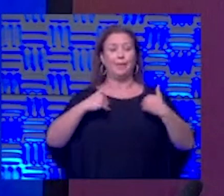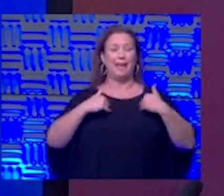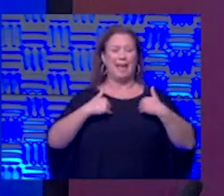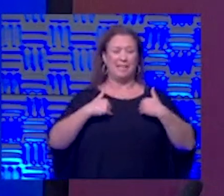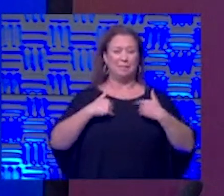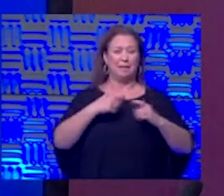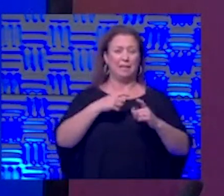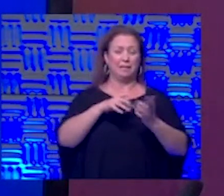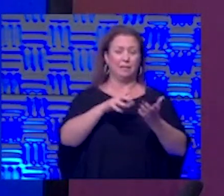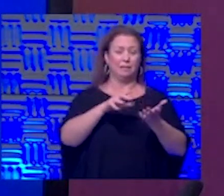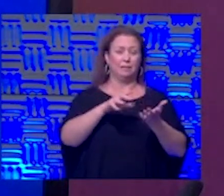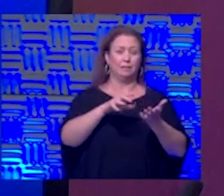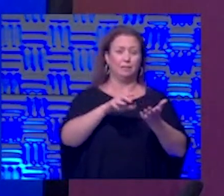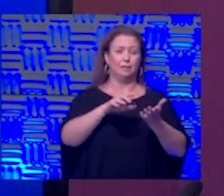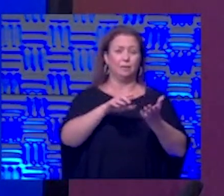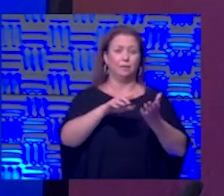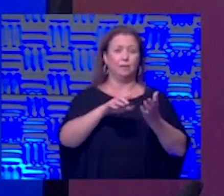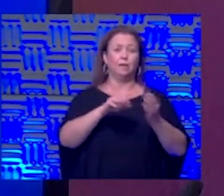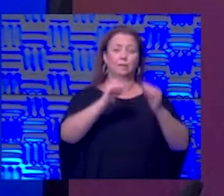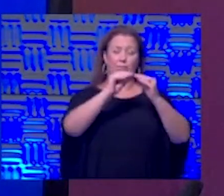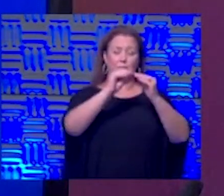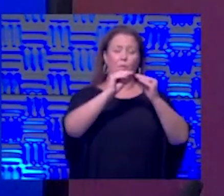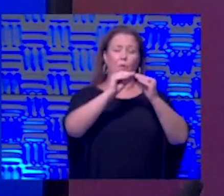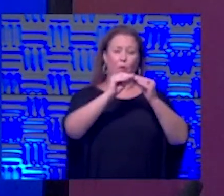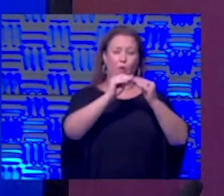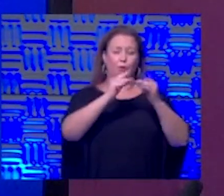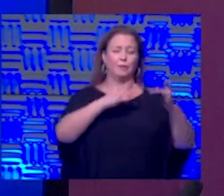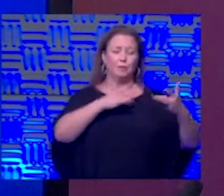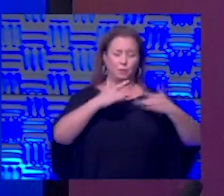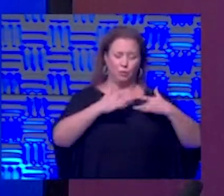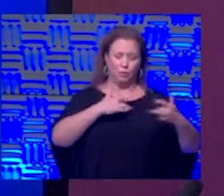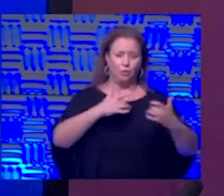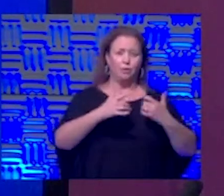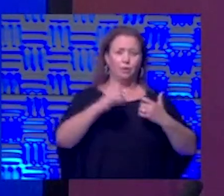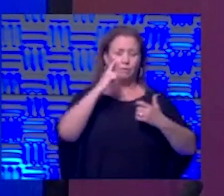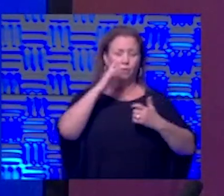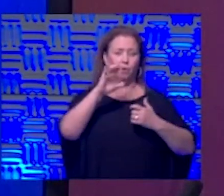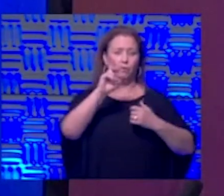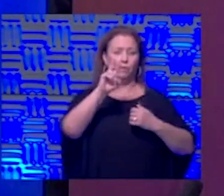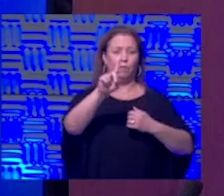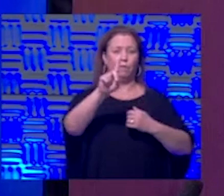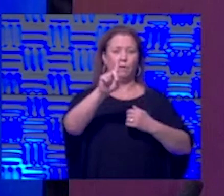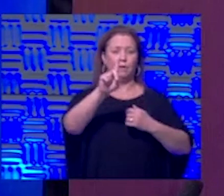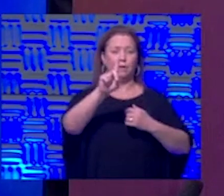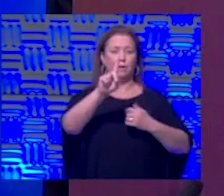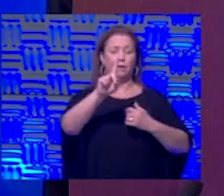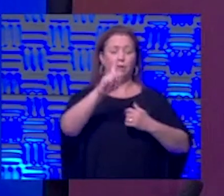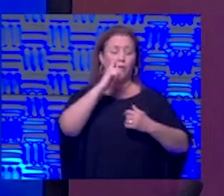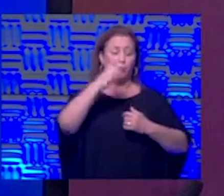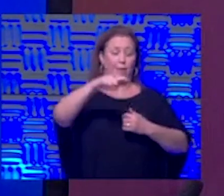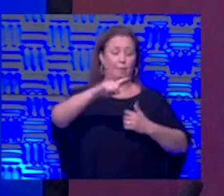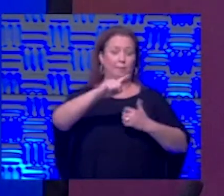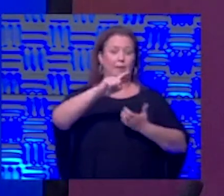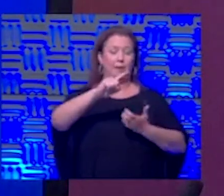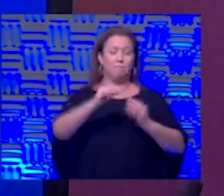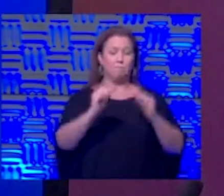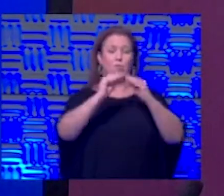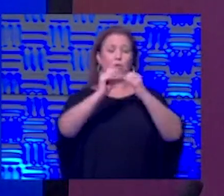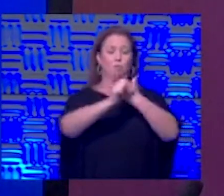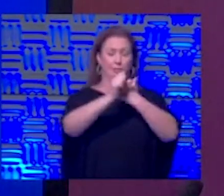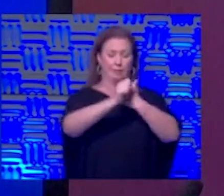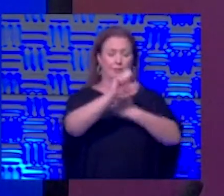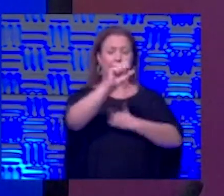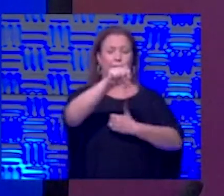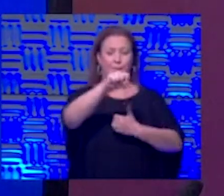count as one of the comorbidities that make us more concerned for them being at additional risk. So certainly